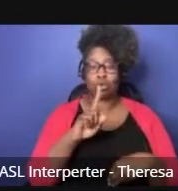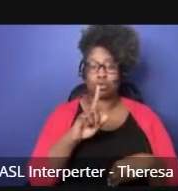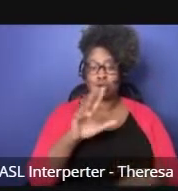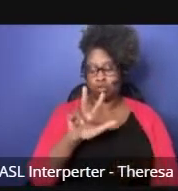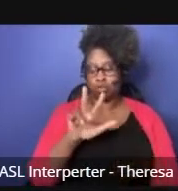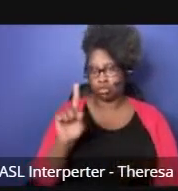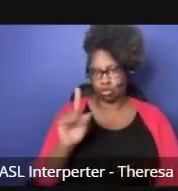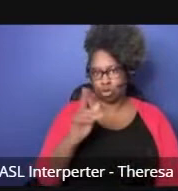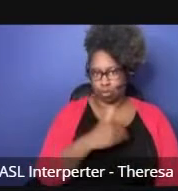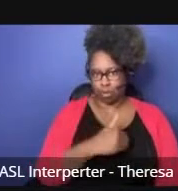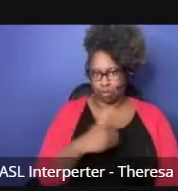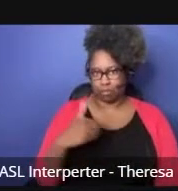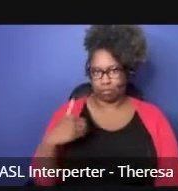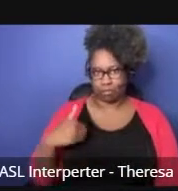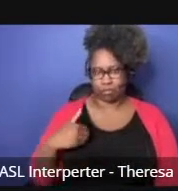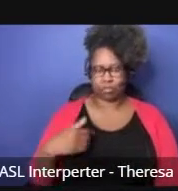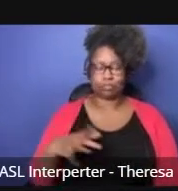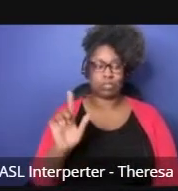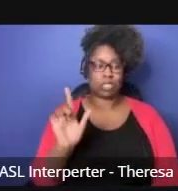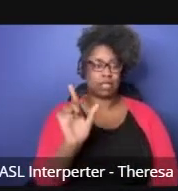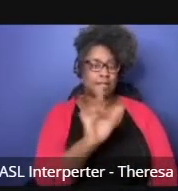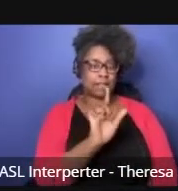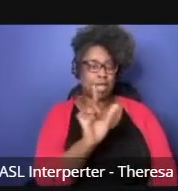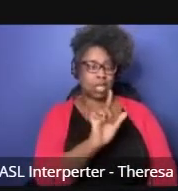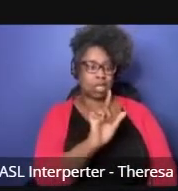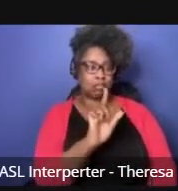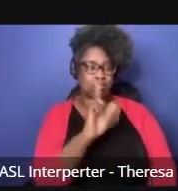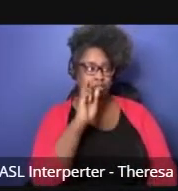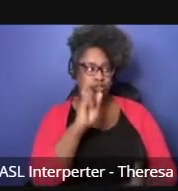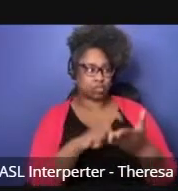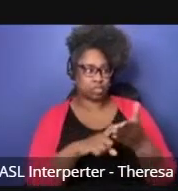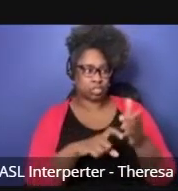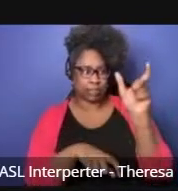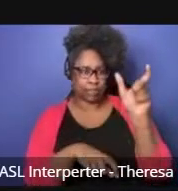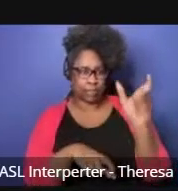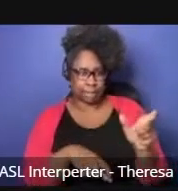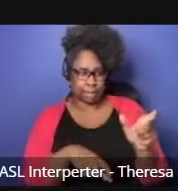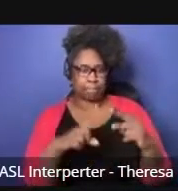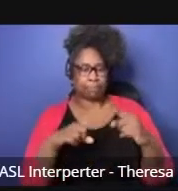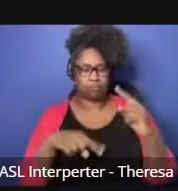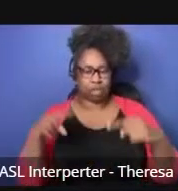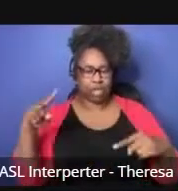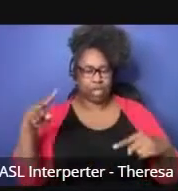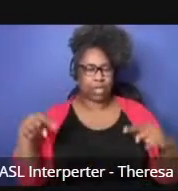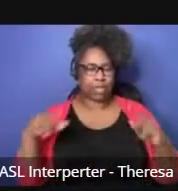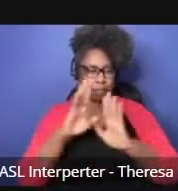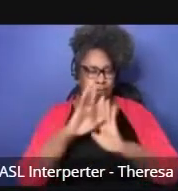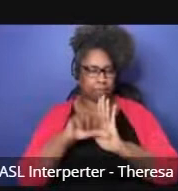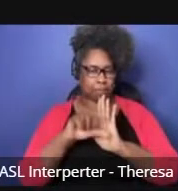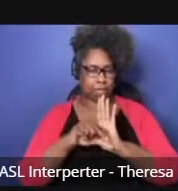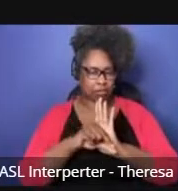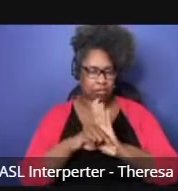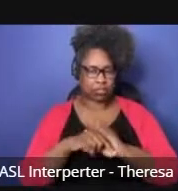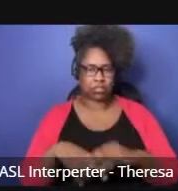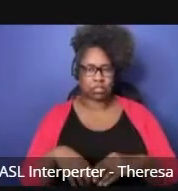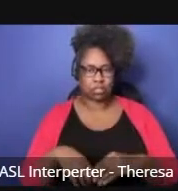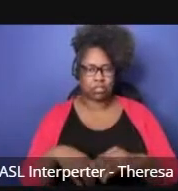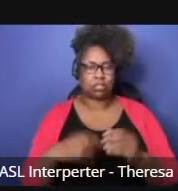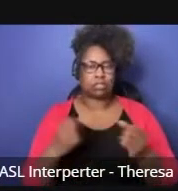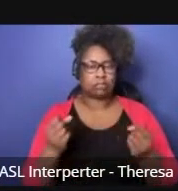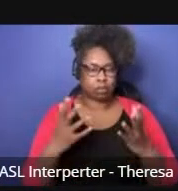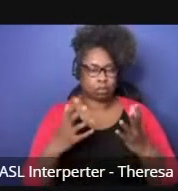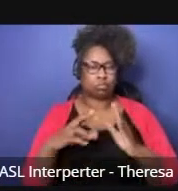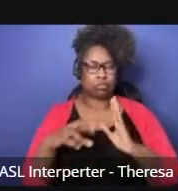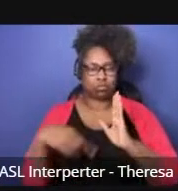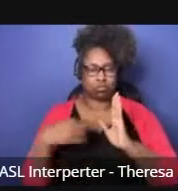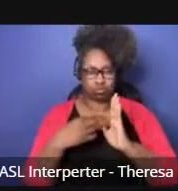the left-hand side of the slide, they come from a variety of backgrounds and serve multiple roles in our